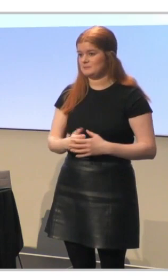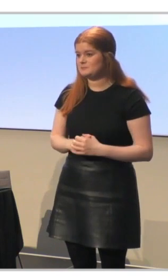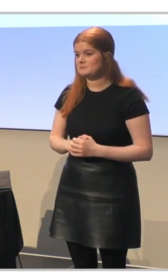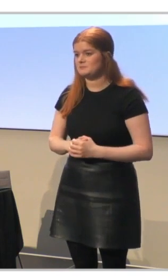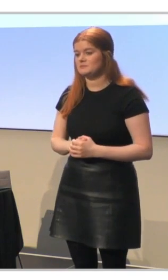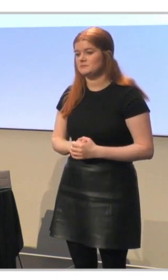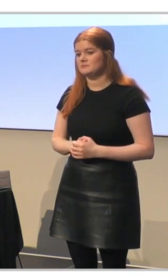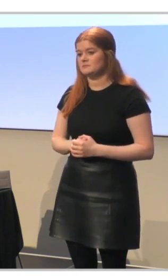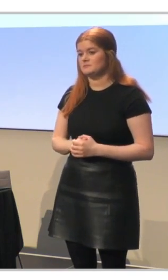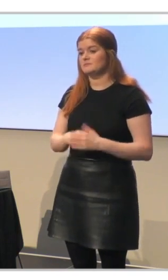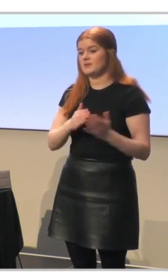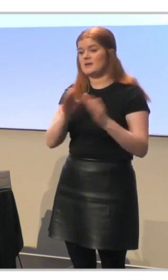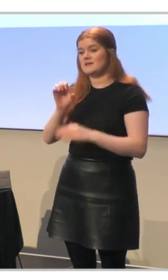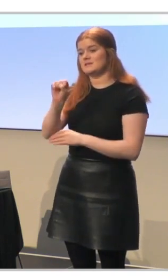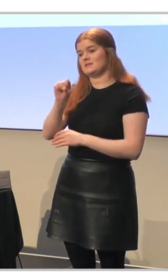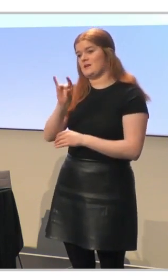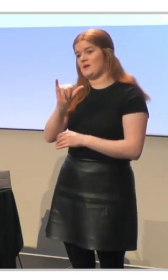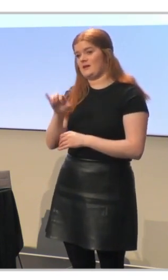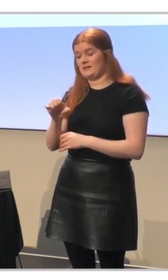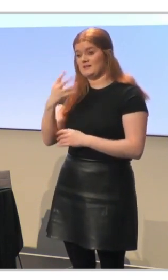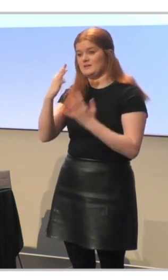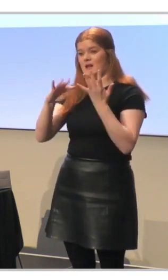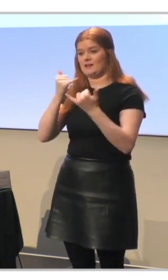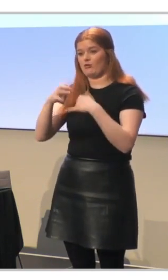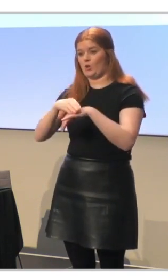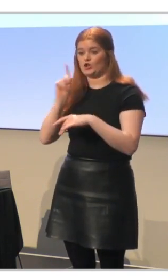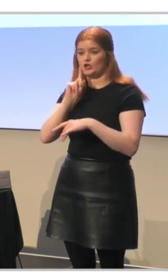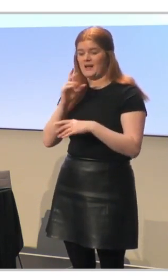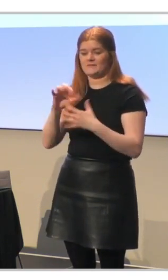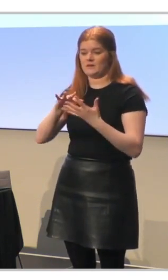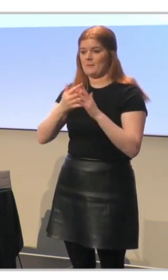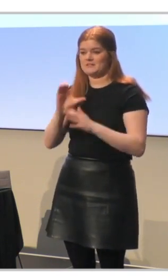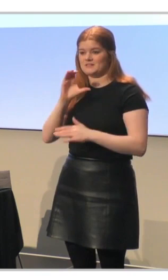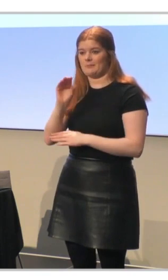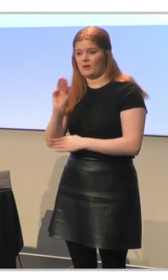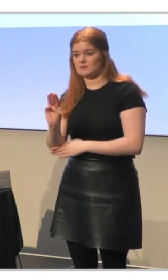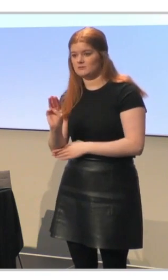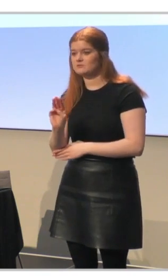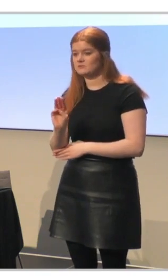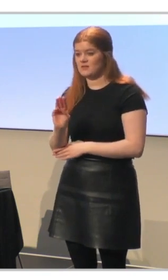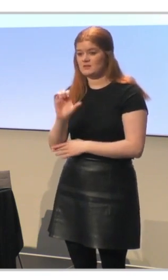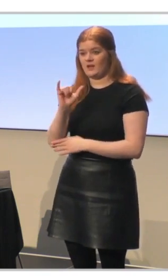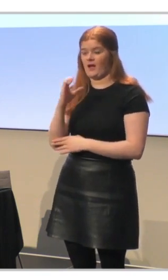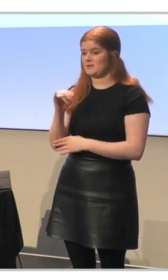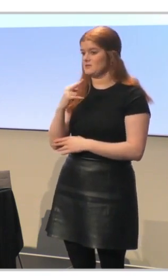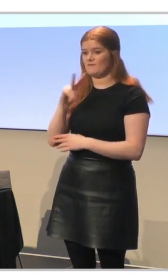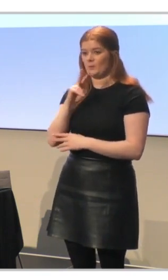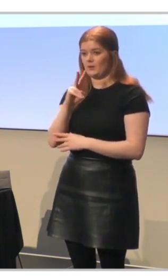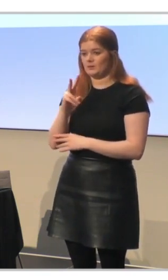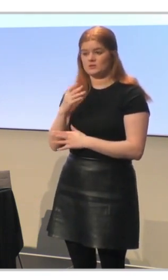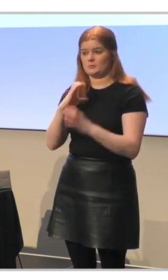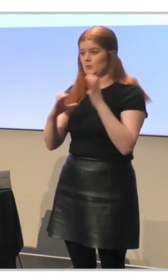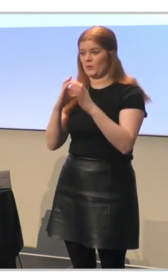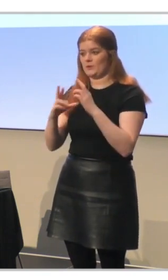Sky is a 9-year-old girl who has complex cerebral palsy. Sky is pre-verbal and communicates with eye